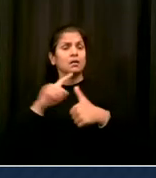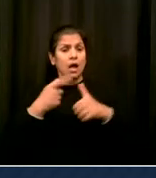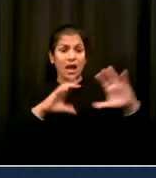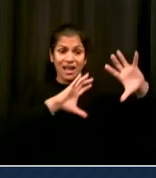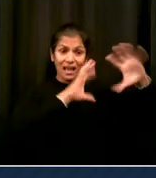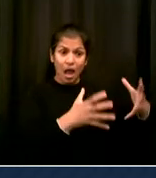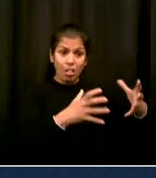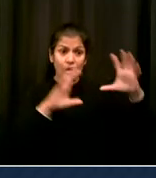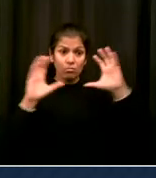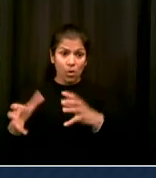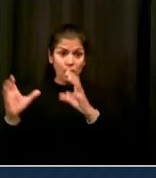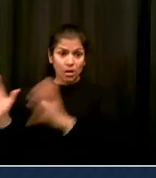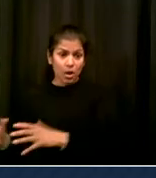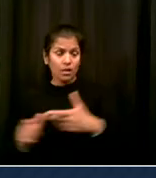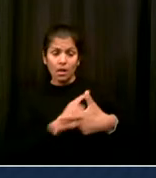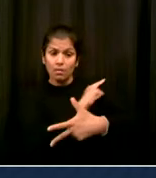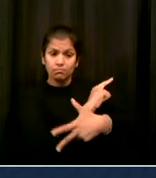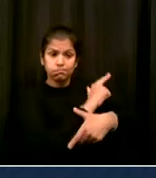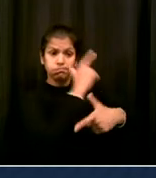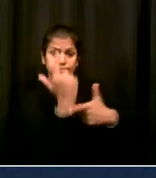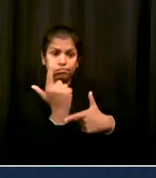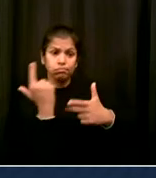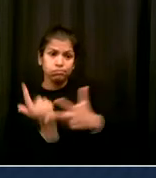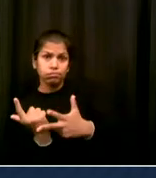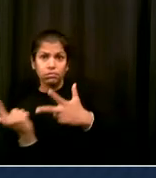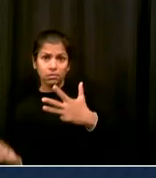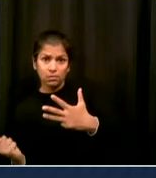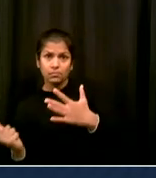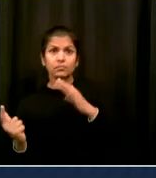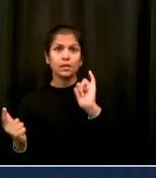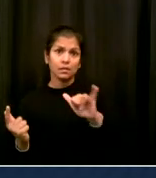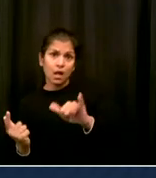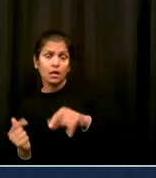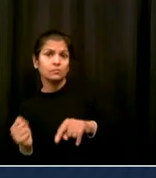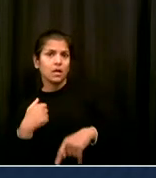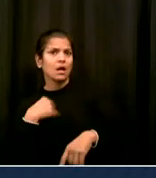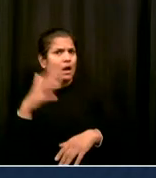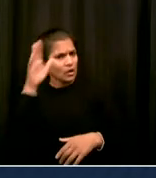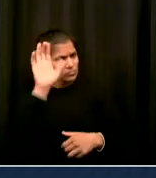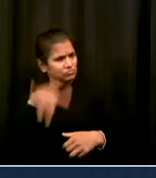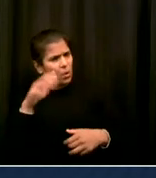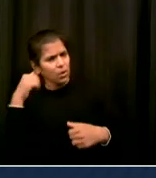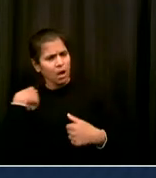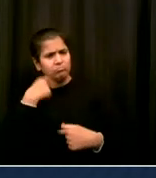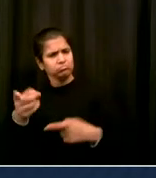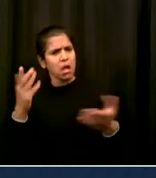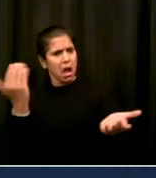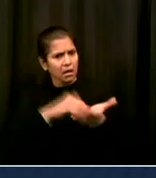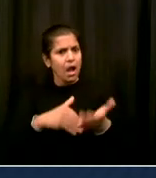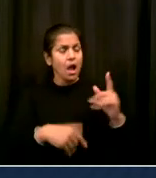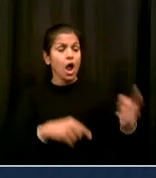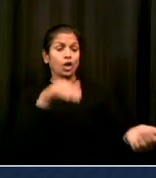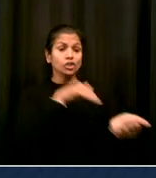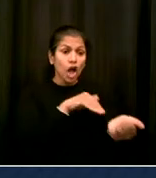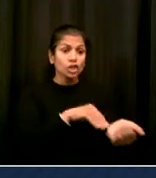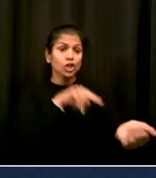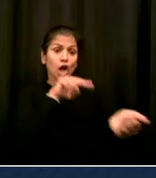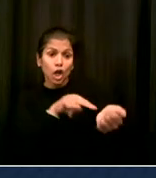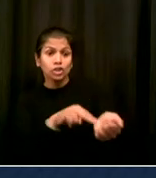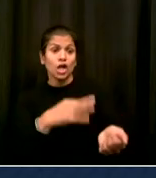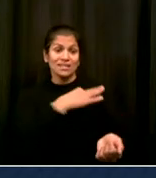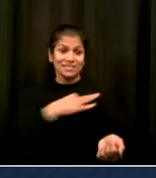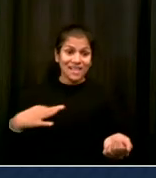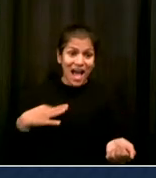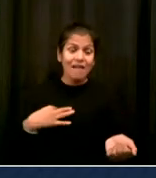communities, that we focus on the communities hardest hit that unfortunately bore the brunt, that had the most cases, that had the most deaths, and have the most need.